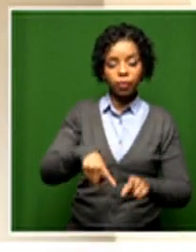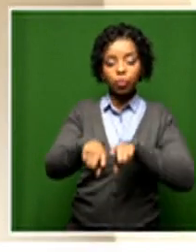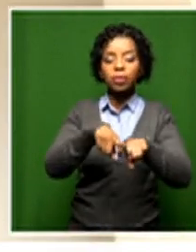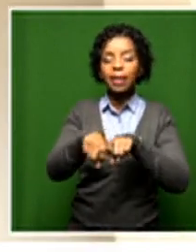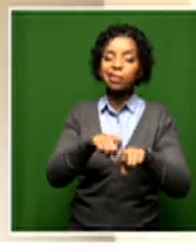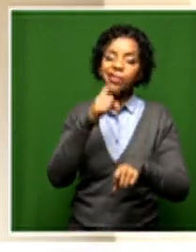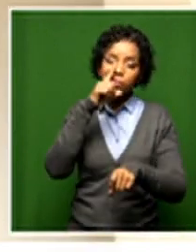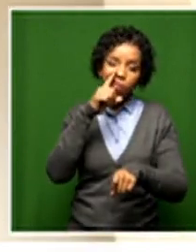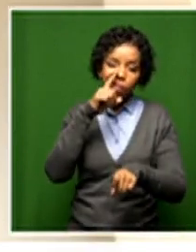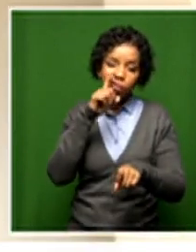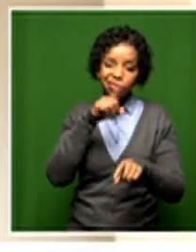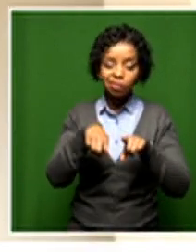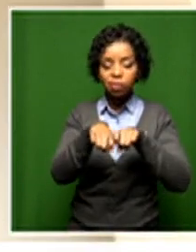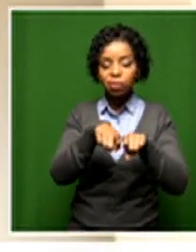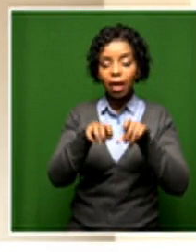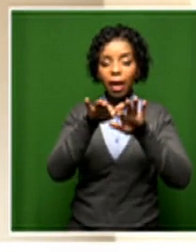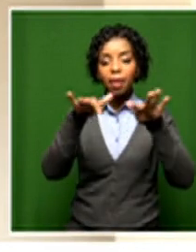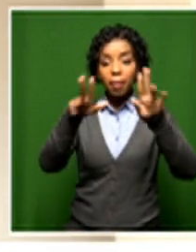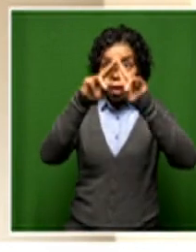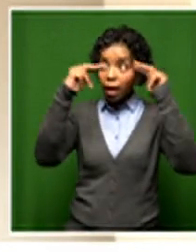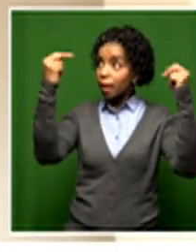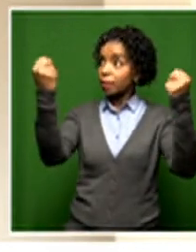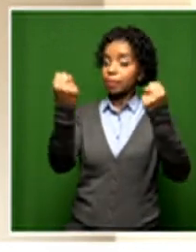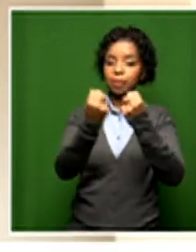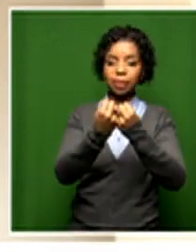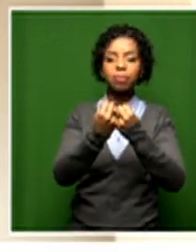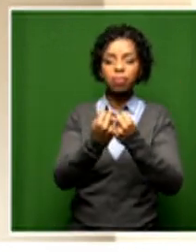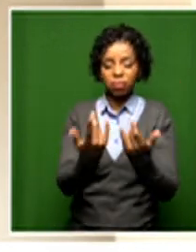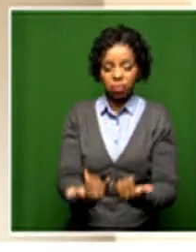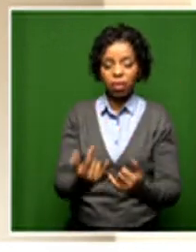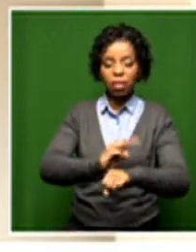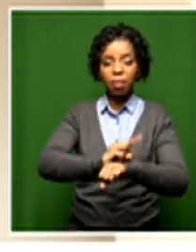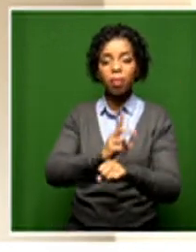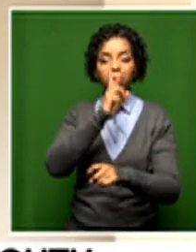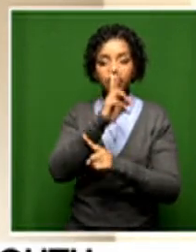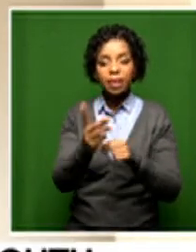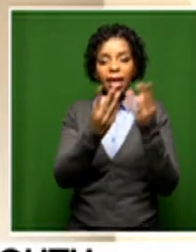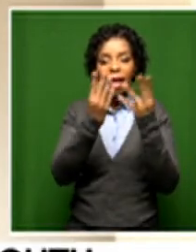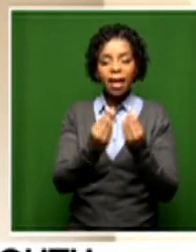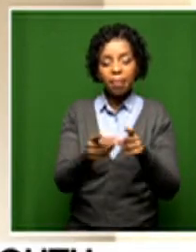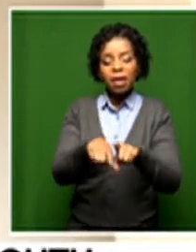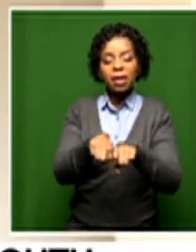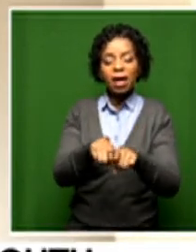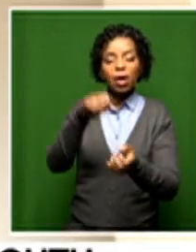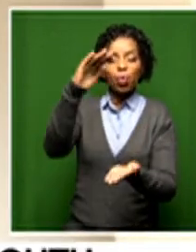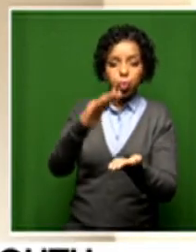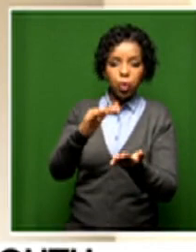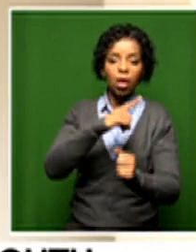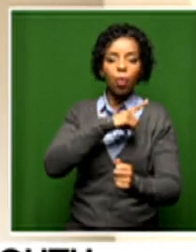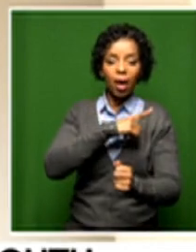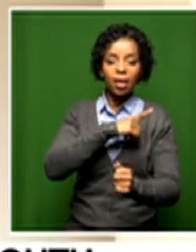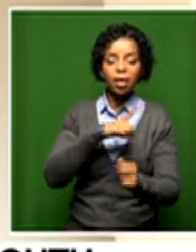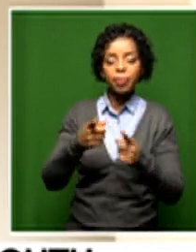tests nationally. At the moment, the reason why you've seen the numbers of tests have decreased a little bit, it is really more because we put up